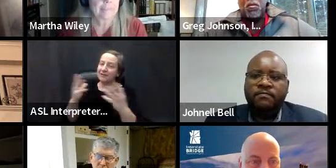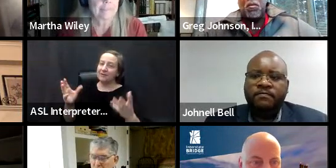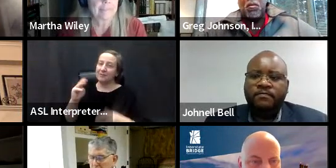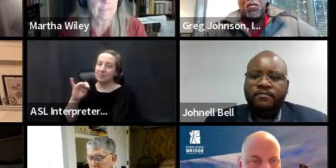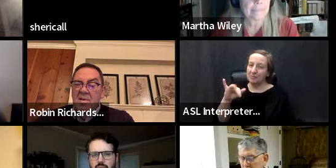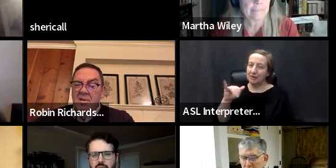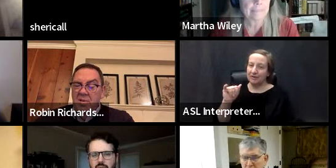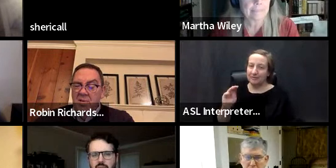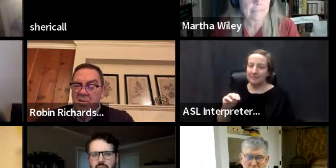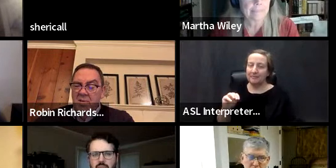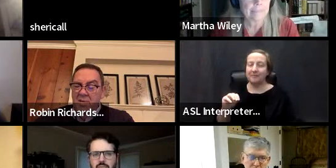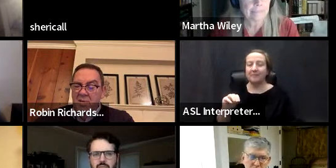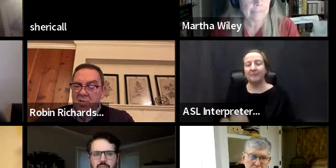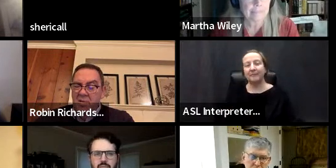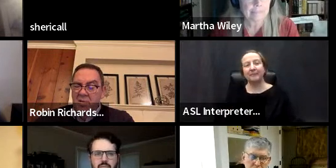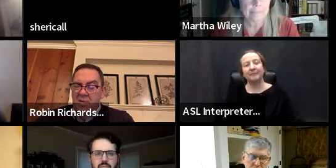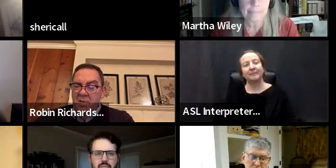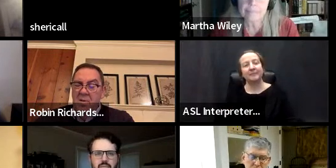Miriam.